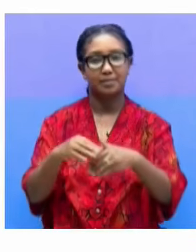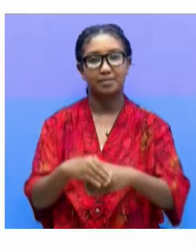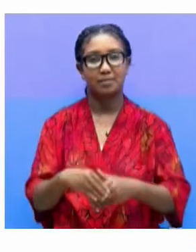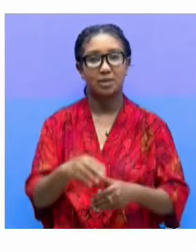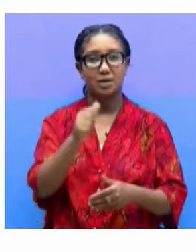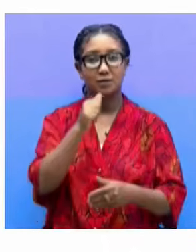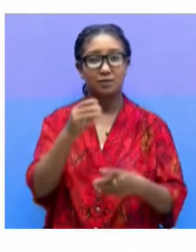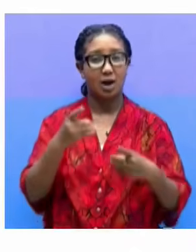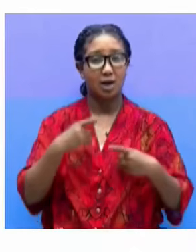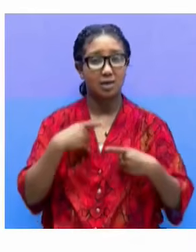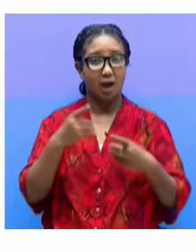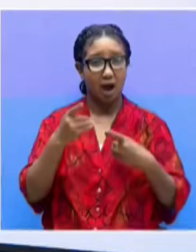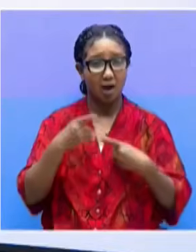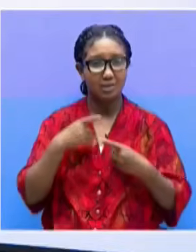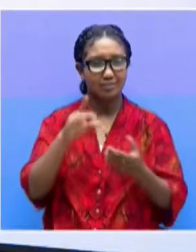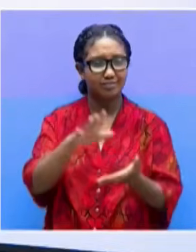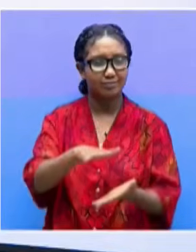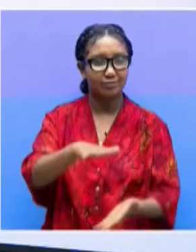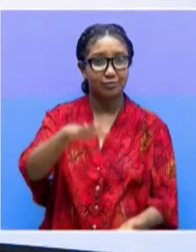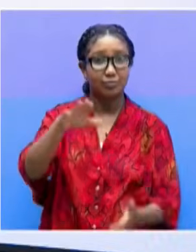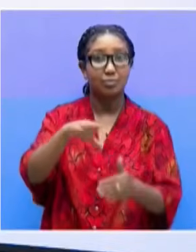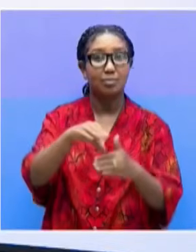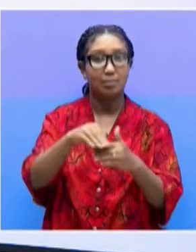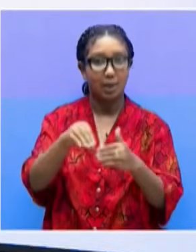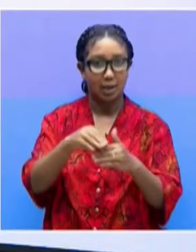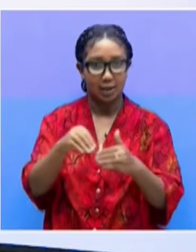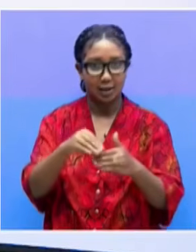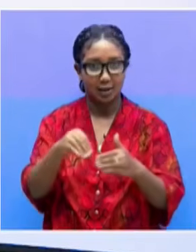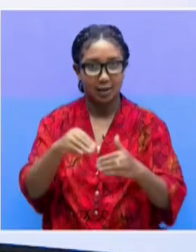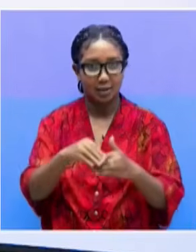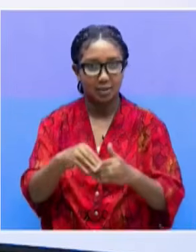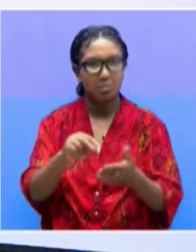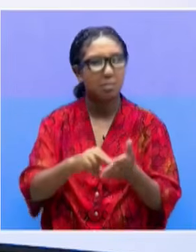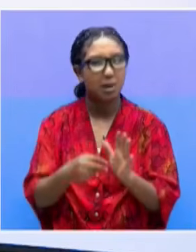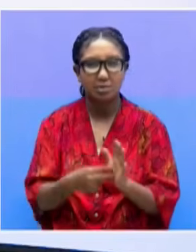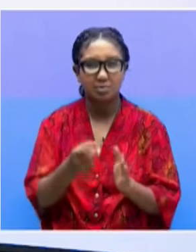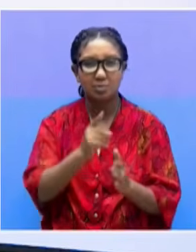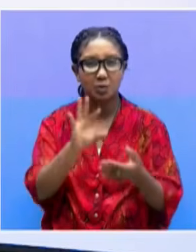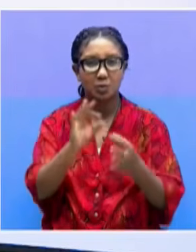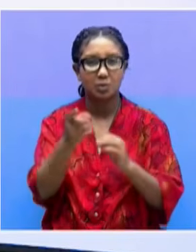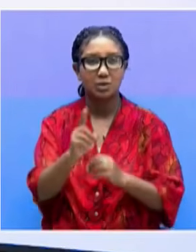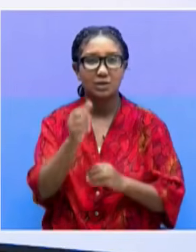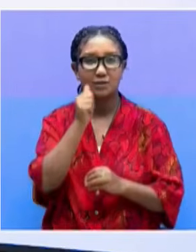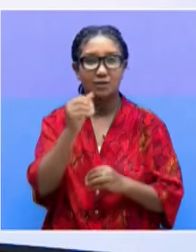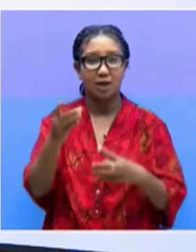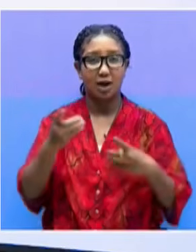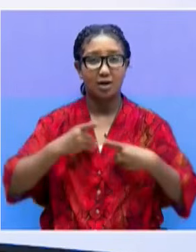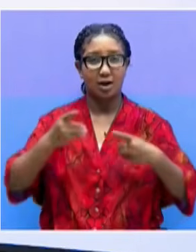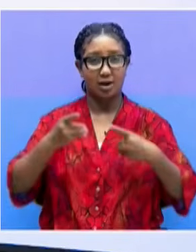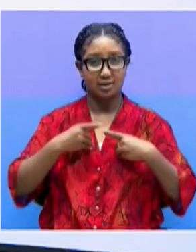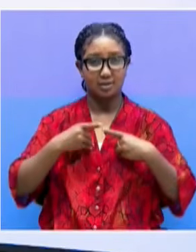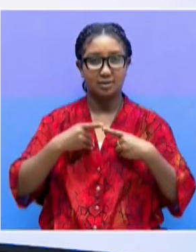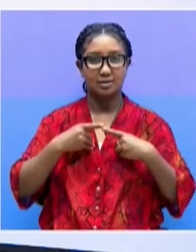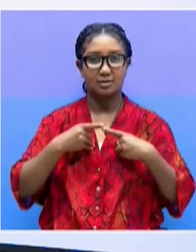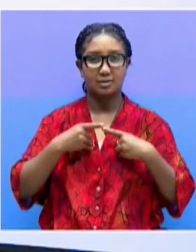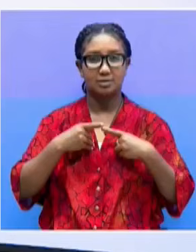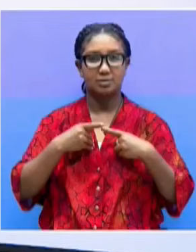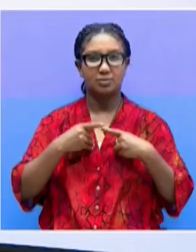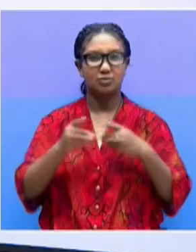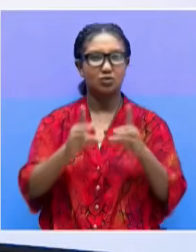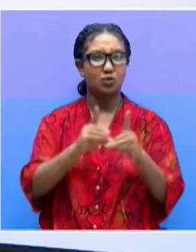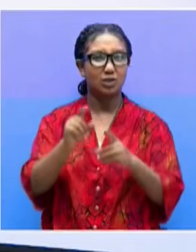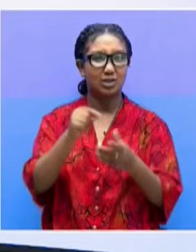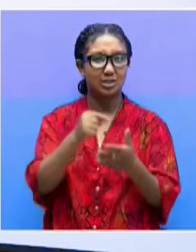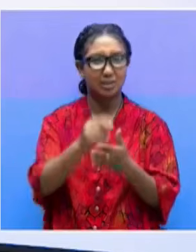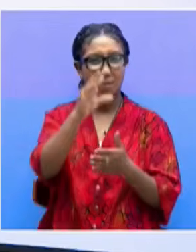if she had had much money, what does it mean? If she had had, do you think